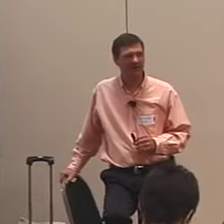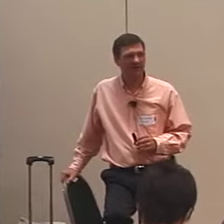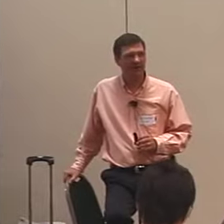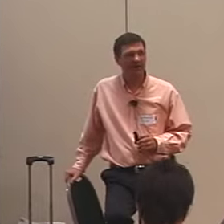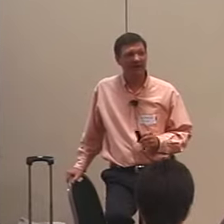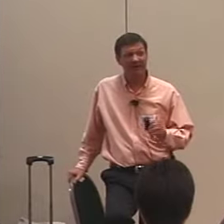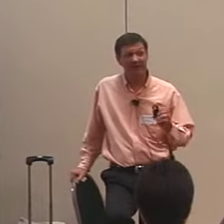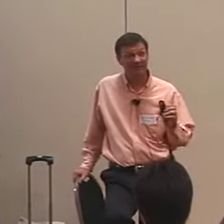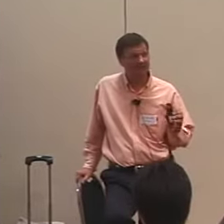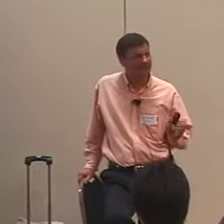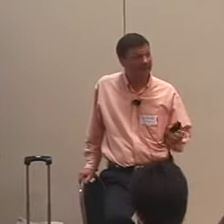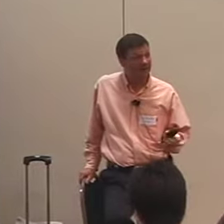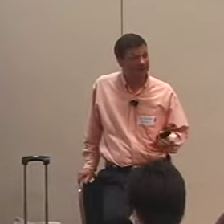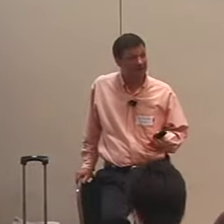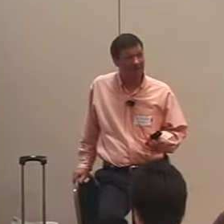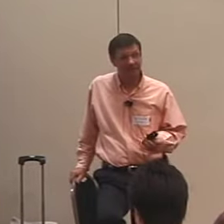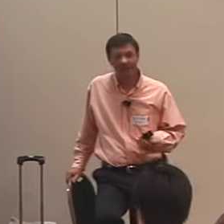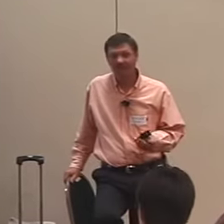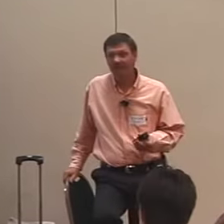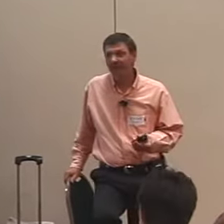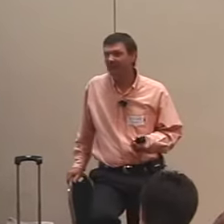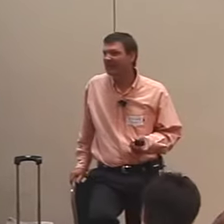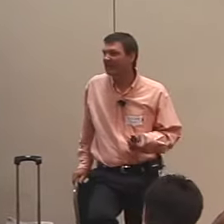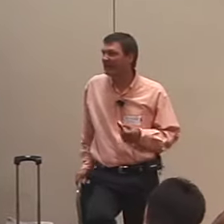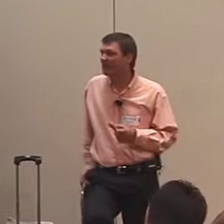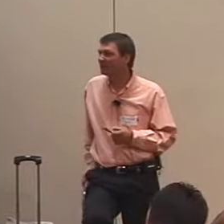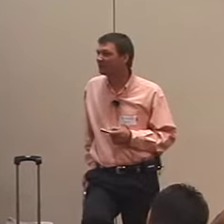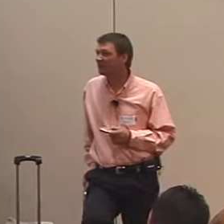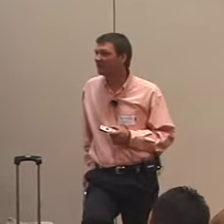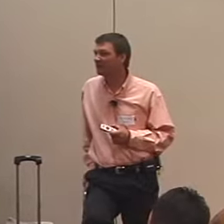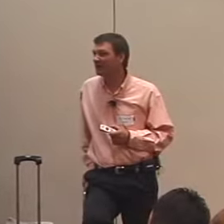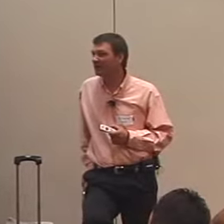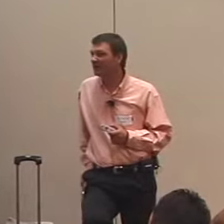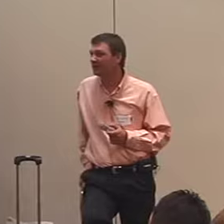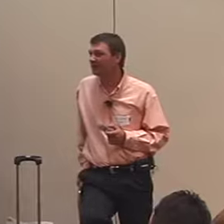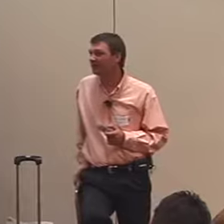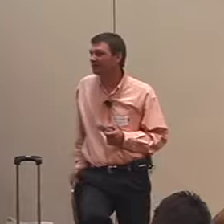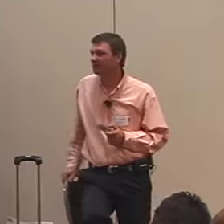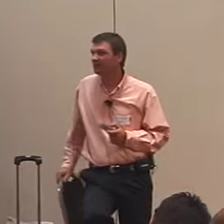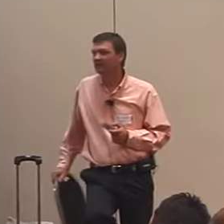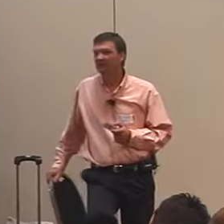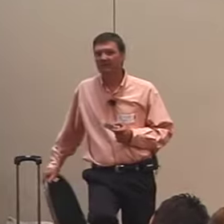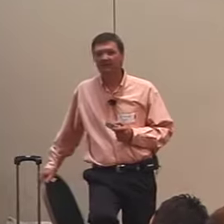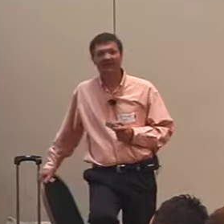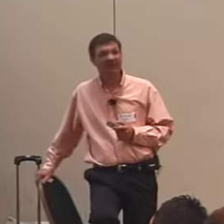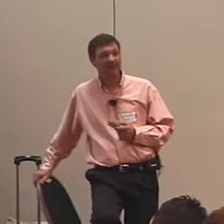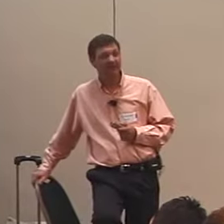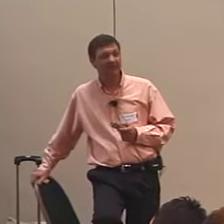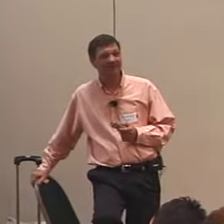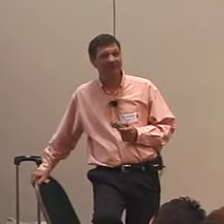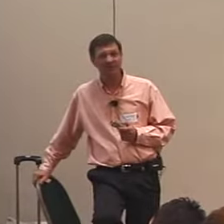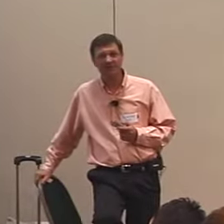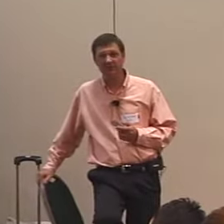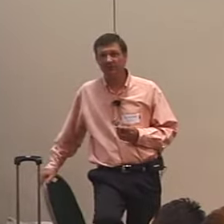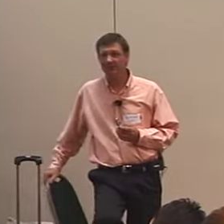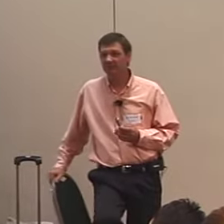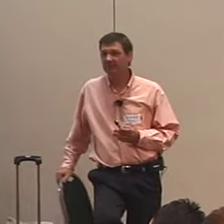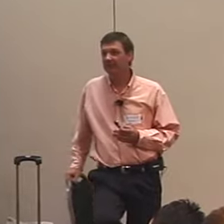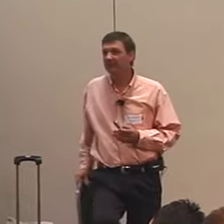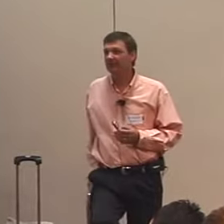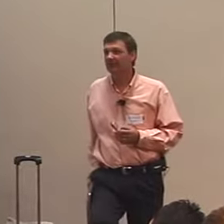thing? Are they getting something they like? Are they getting away from something they don't like? They getting people to pay attention to